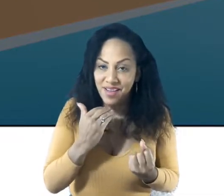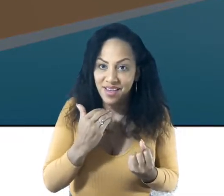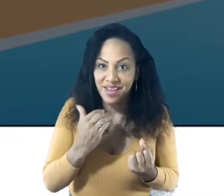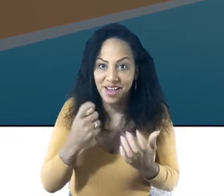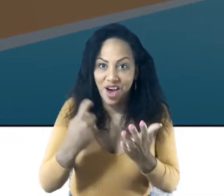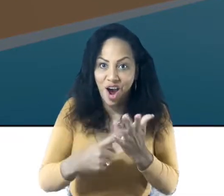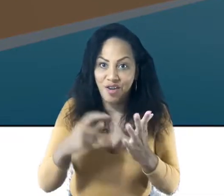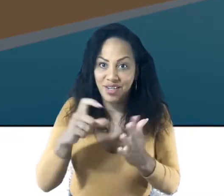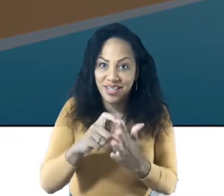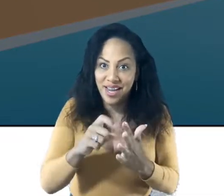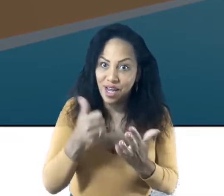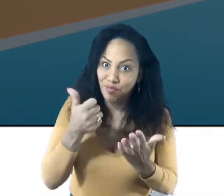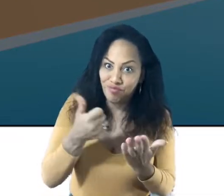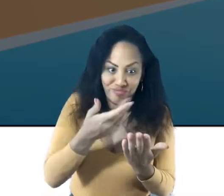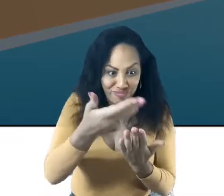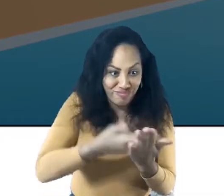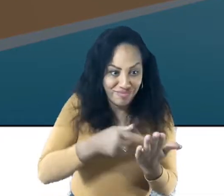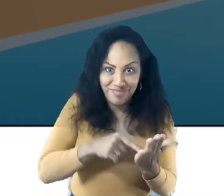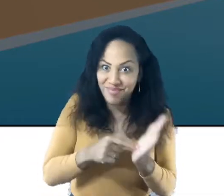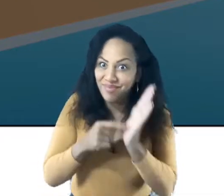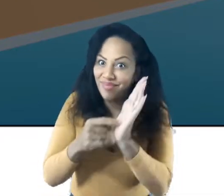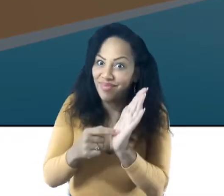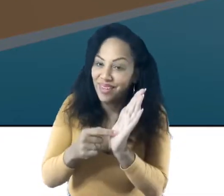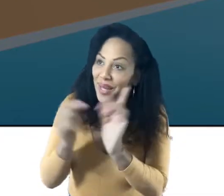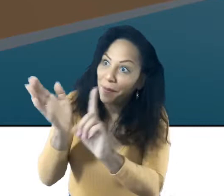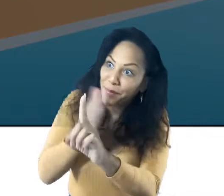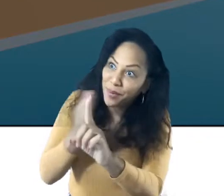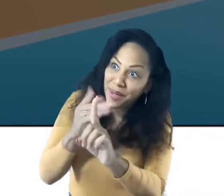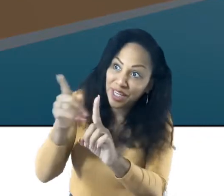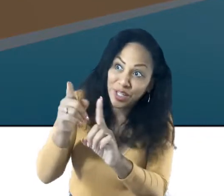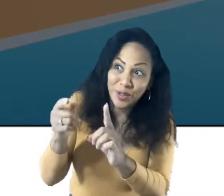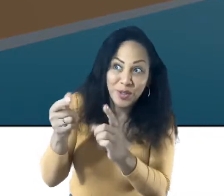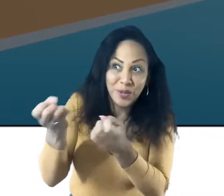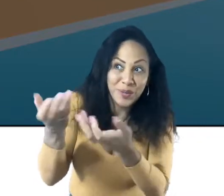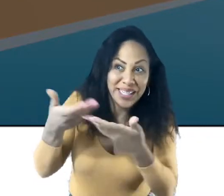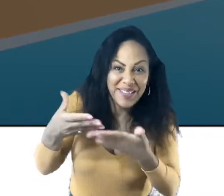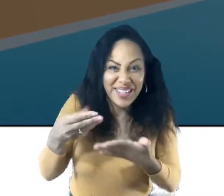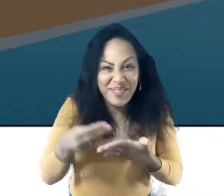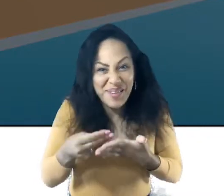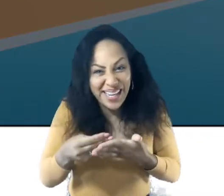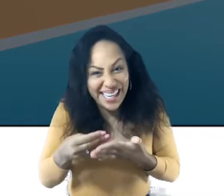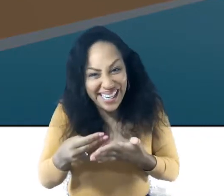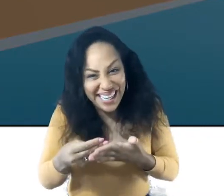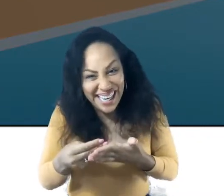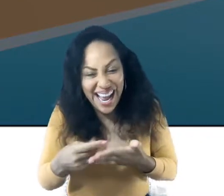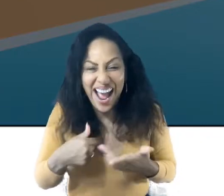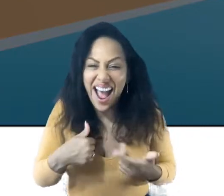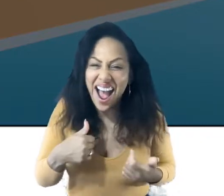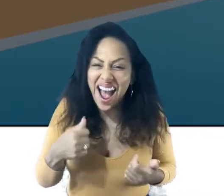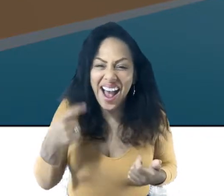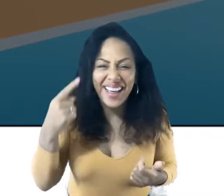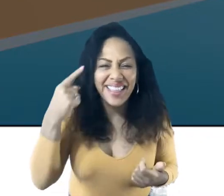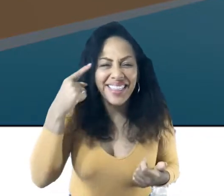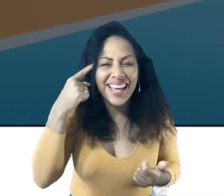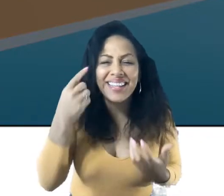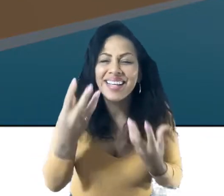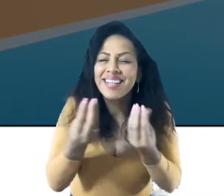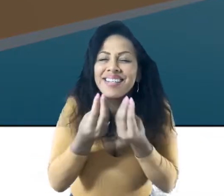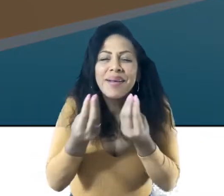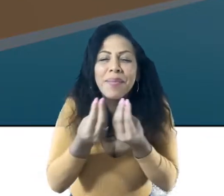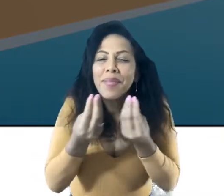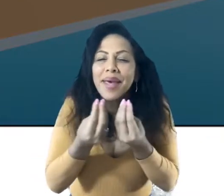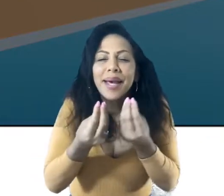this process, because as I say, I think there's something in this, something very deeply healing and